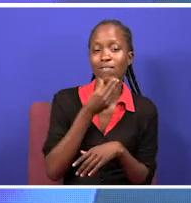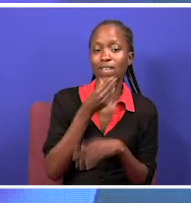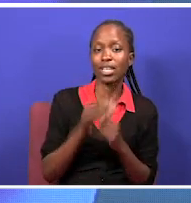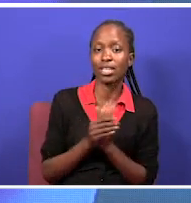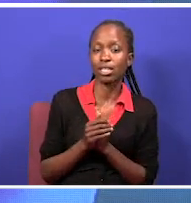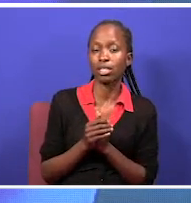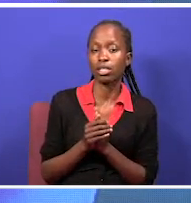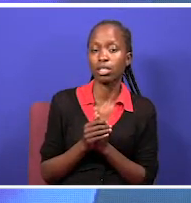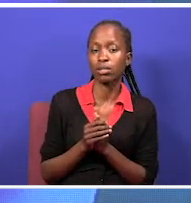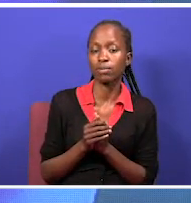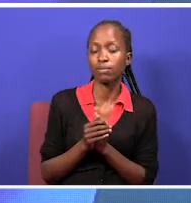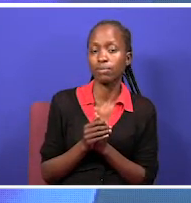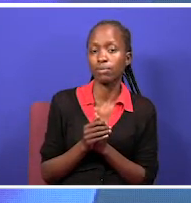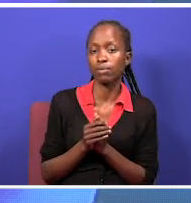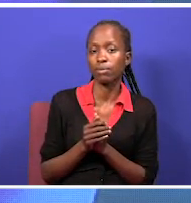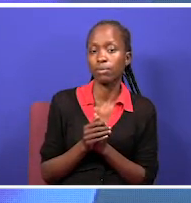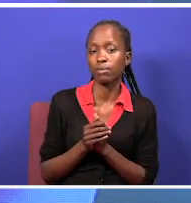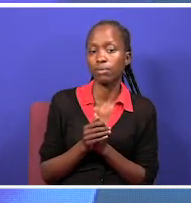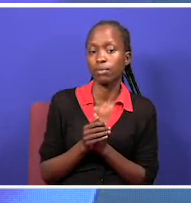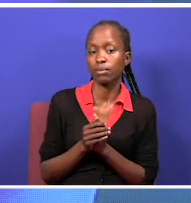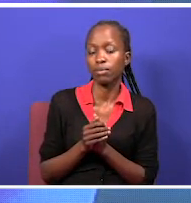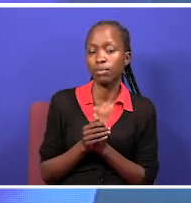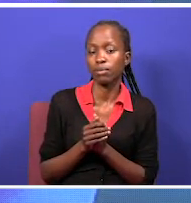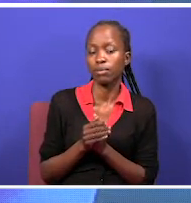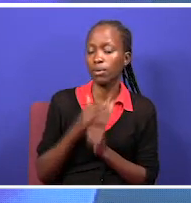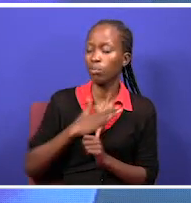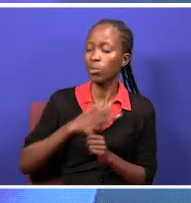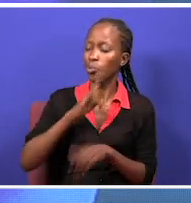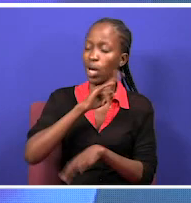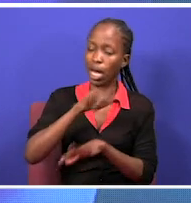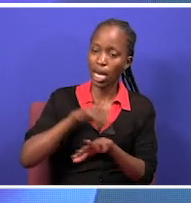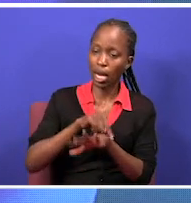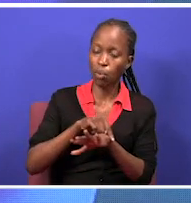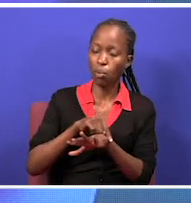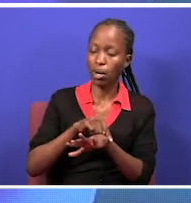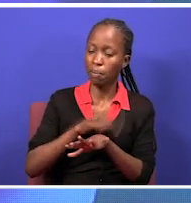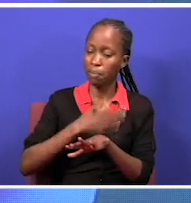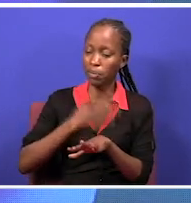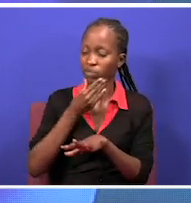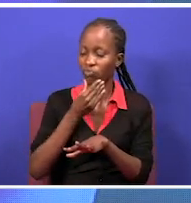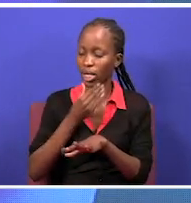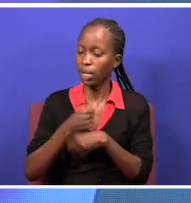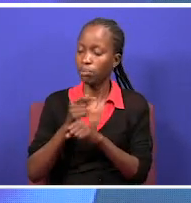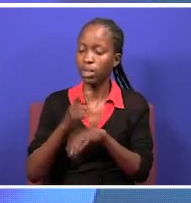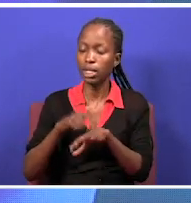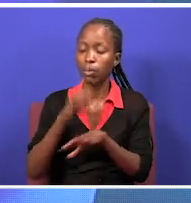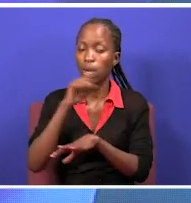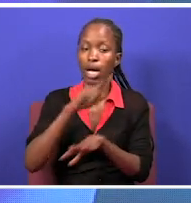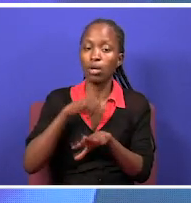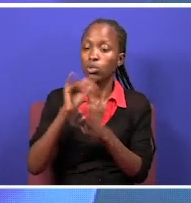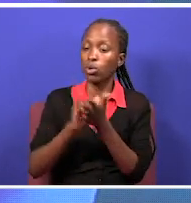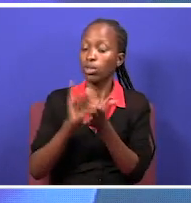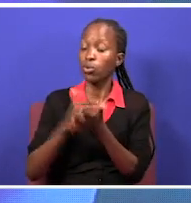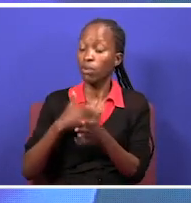calendars for this time. 1 hour at least, so that you have some time, you know, to eat and